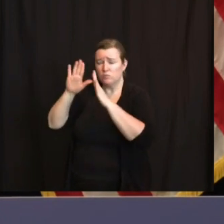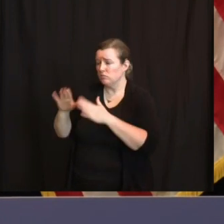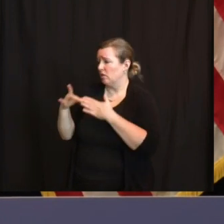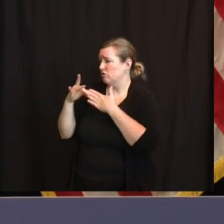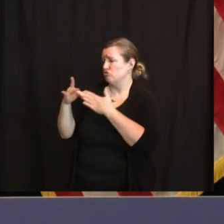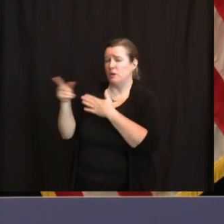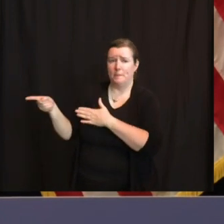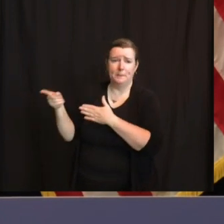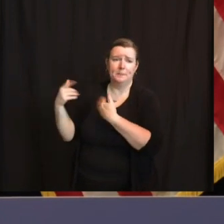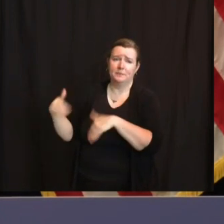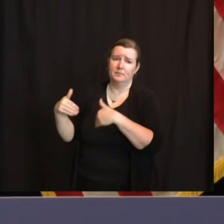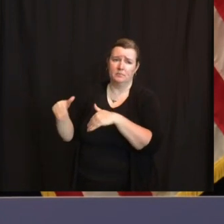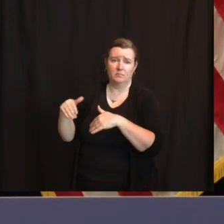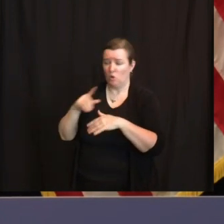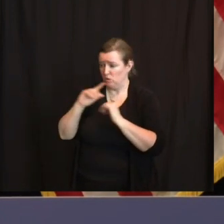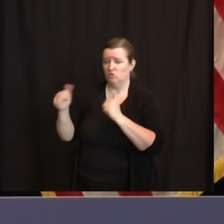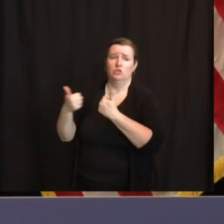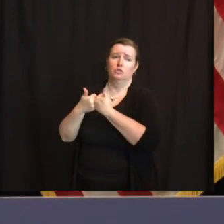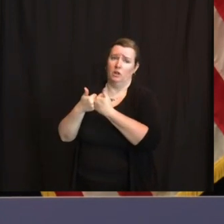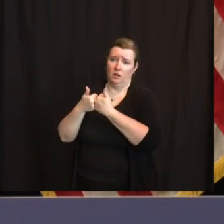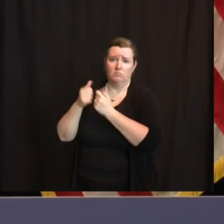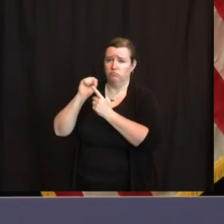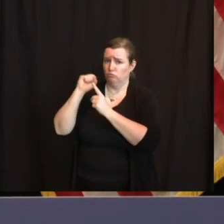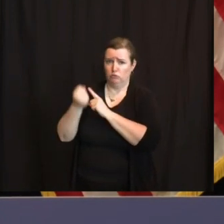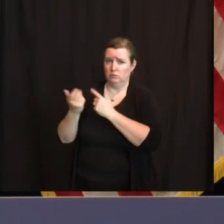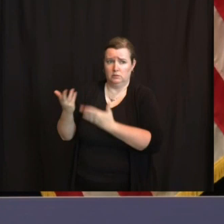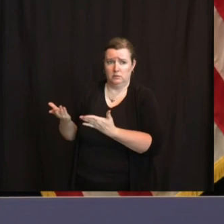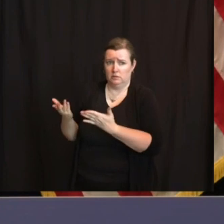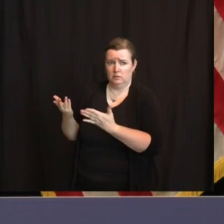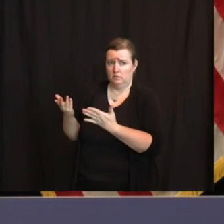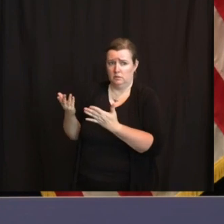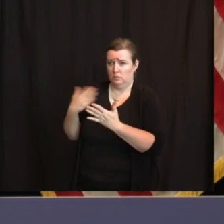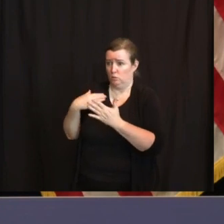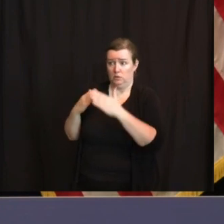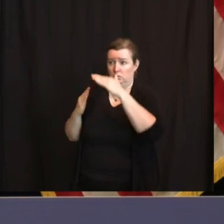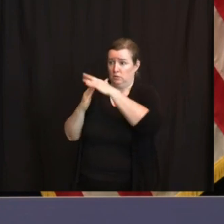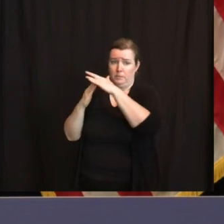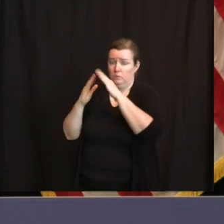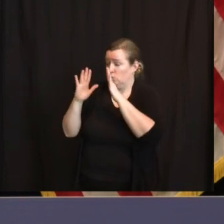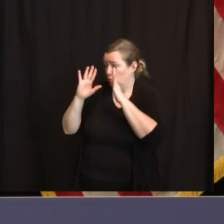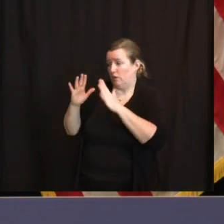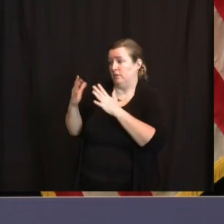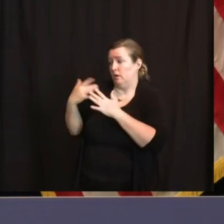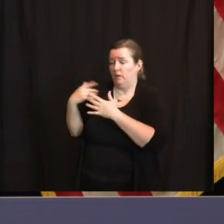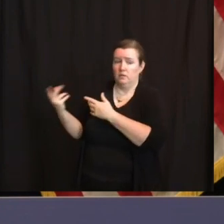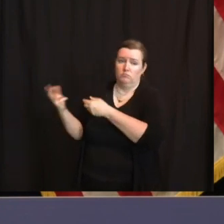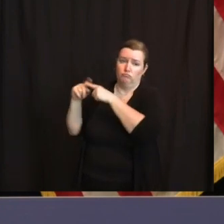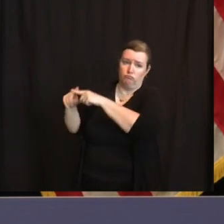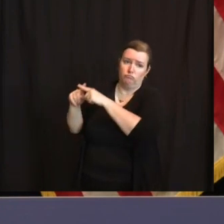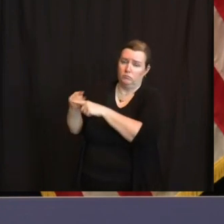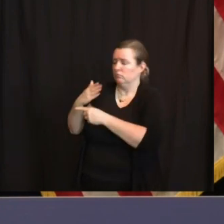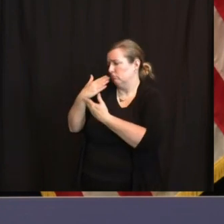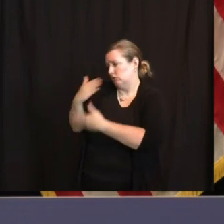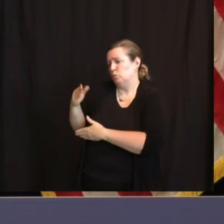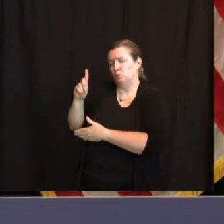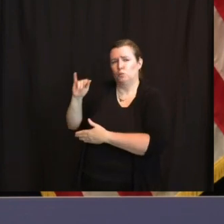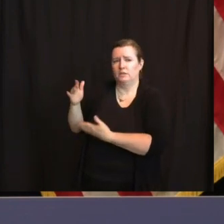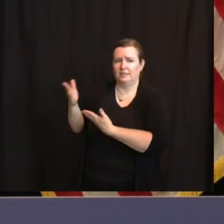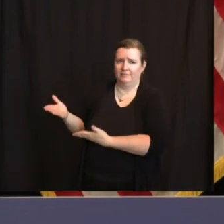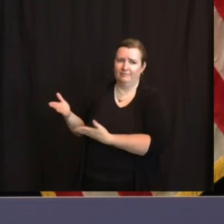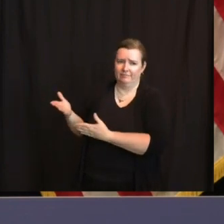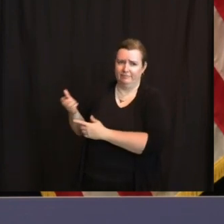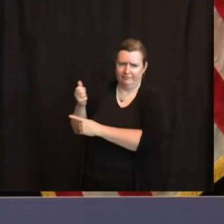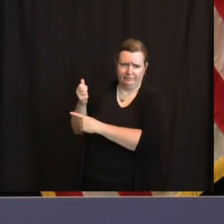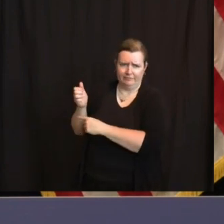as it gets, not just in this state, but in any state in America. To you and your extraordinary team, Judy, I thank you as not